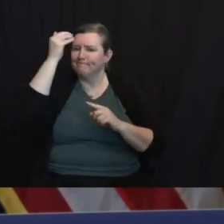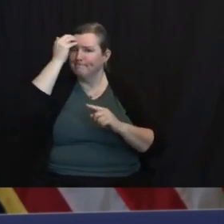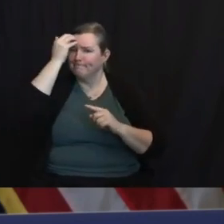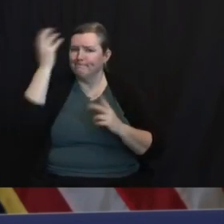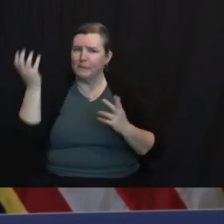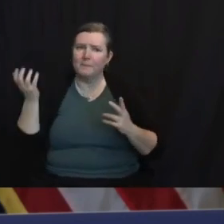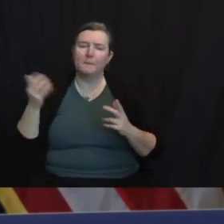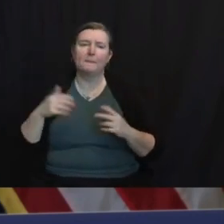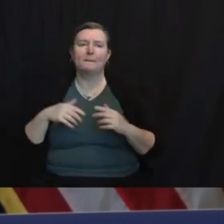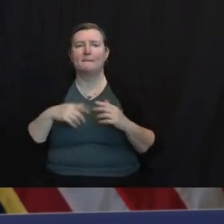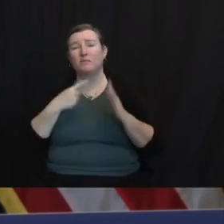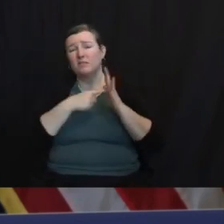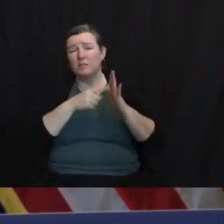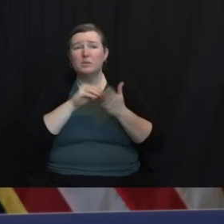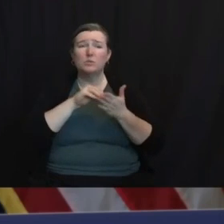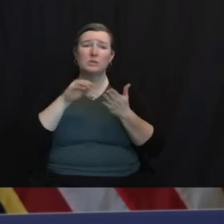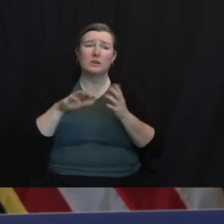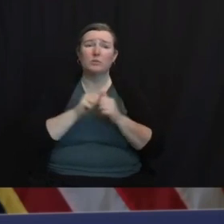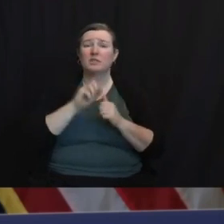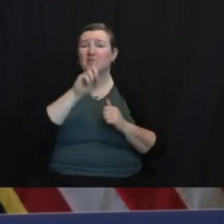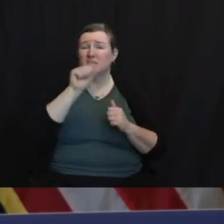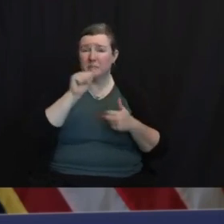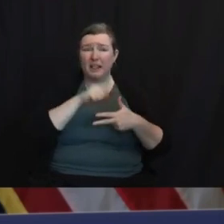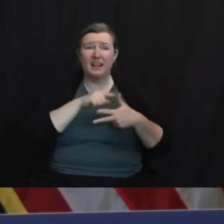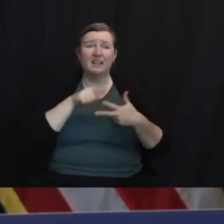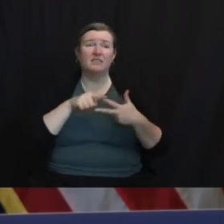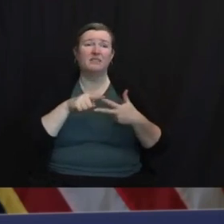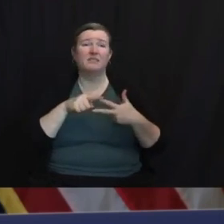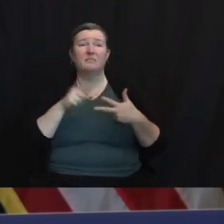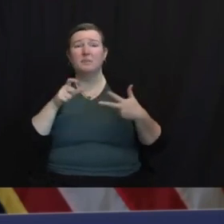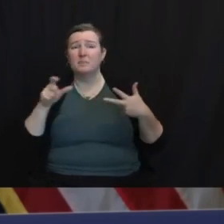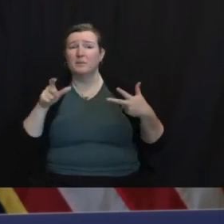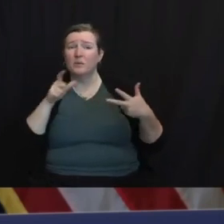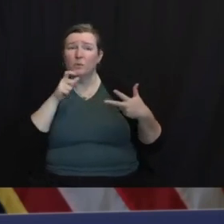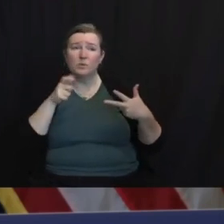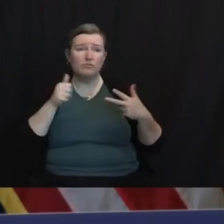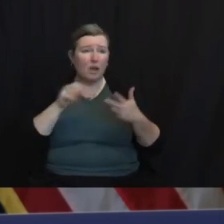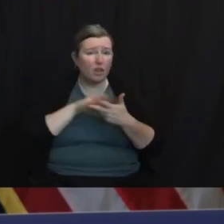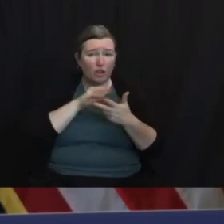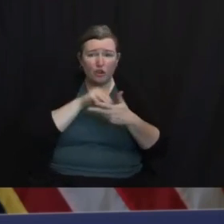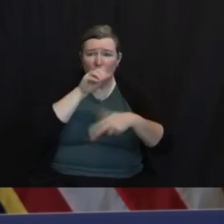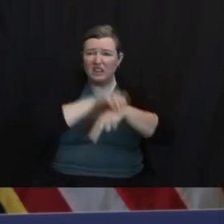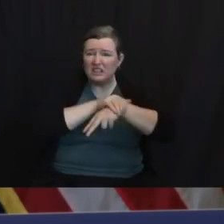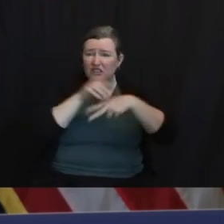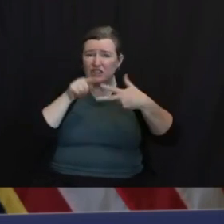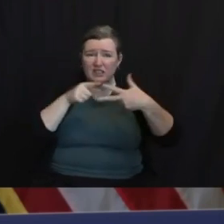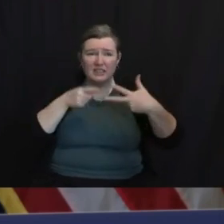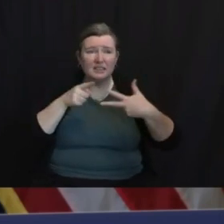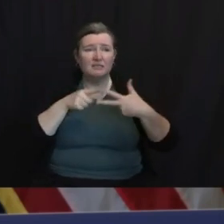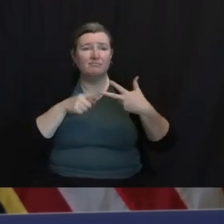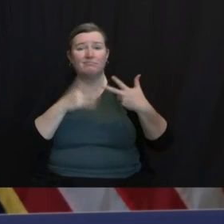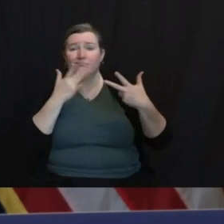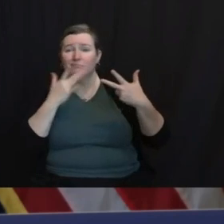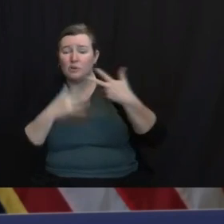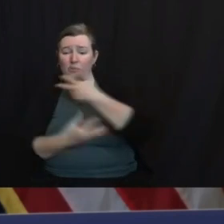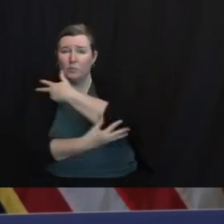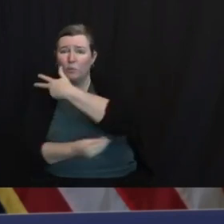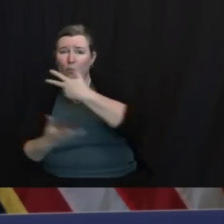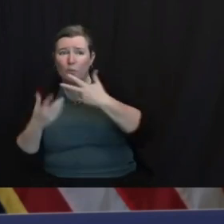disabilities, English learners, low-income students, Black and Hispanic students, and